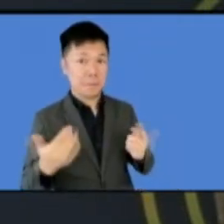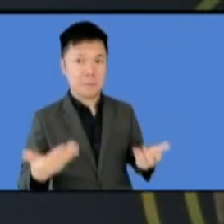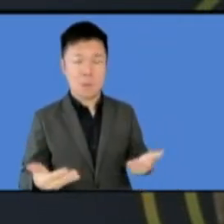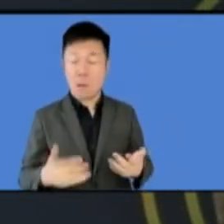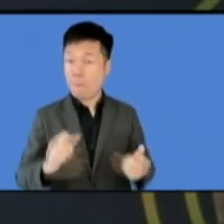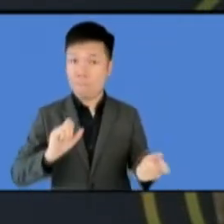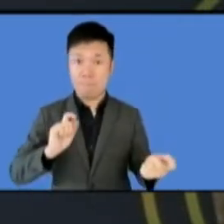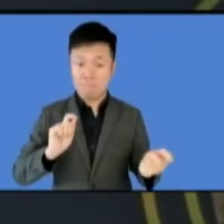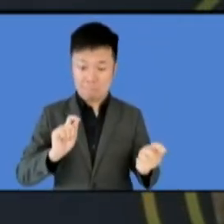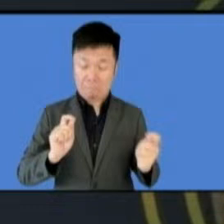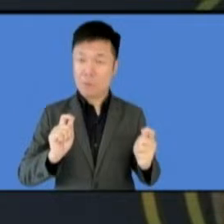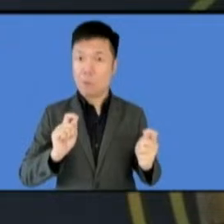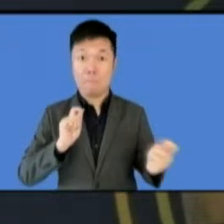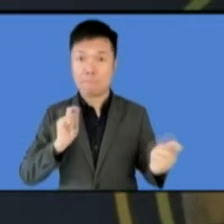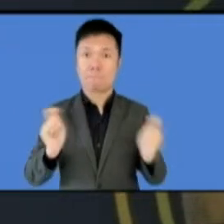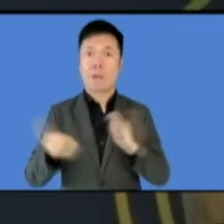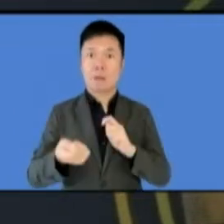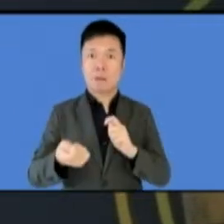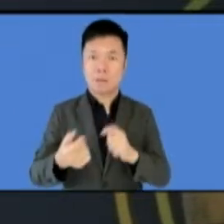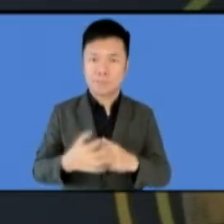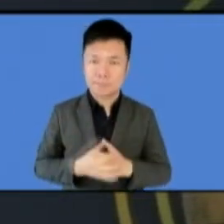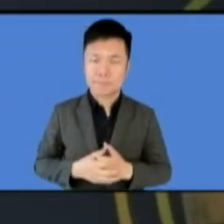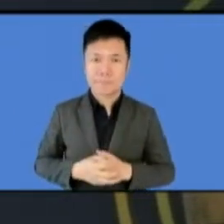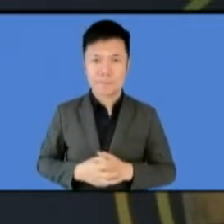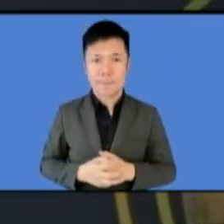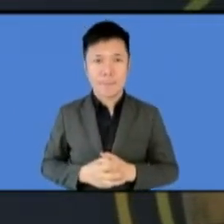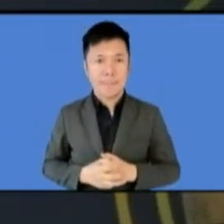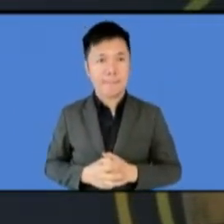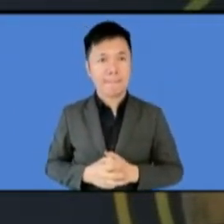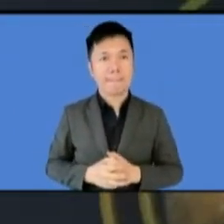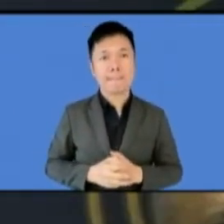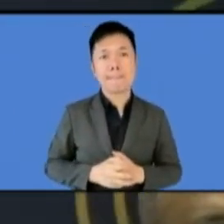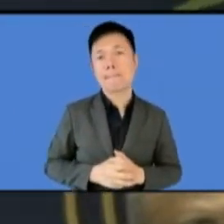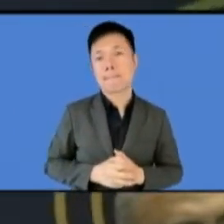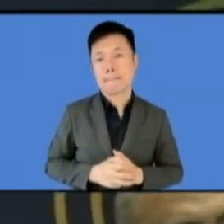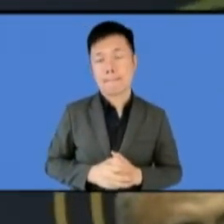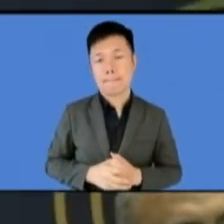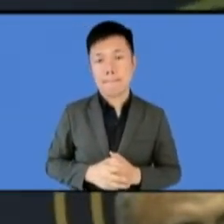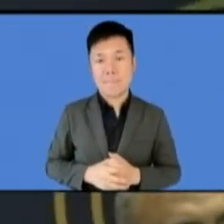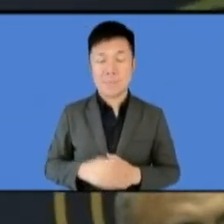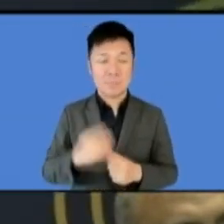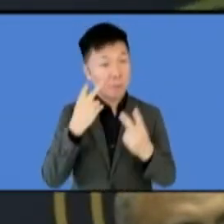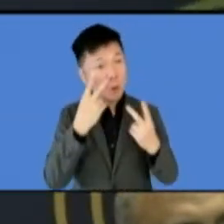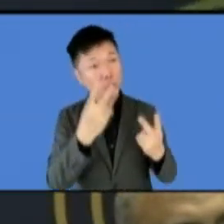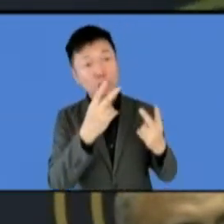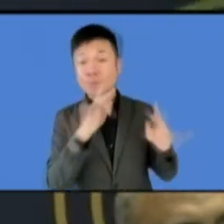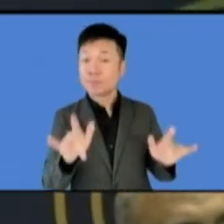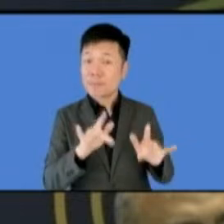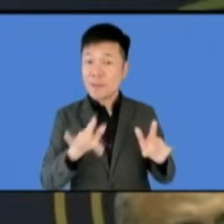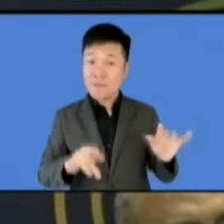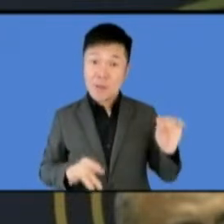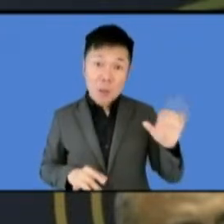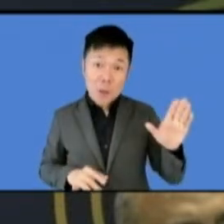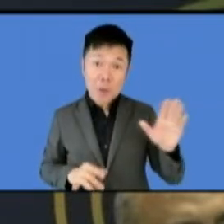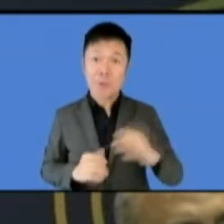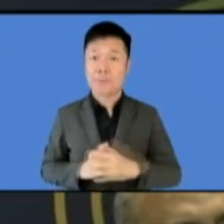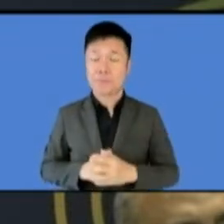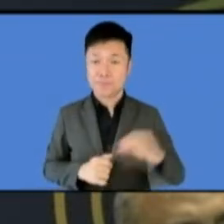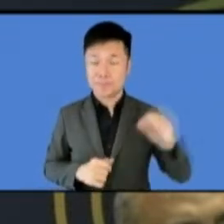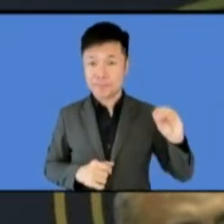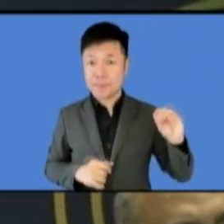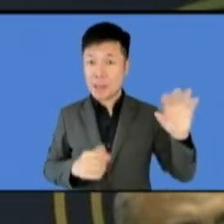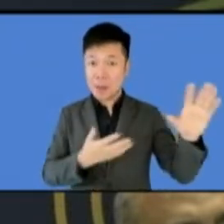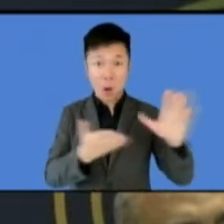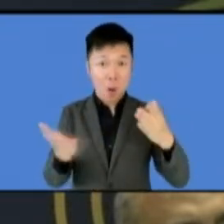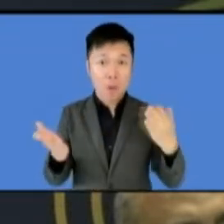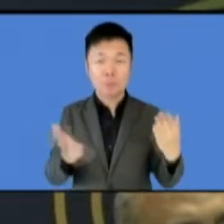rapid, and we sort of all, seeing from the video, and I'm sure everyone here